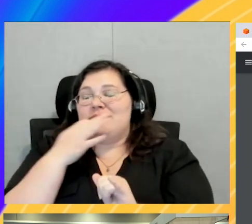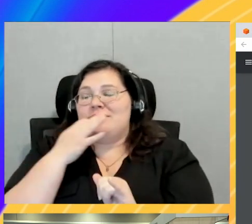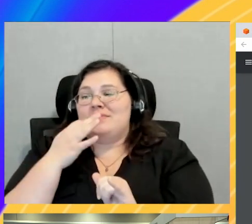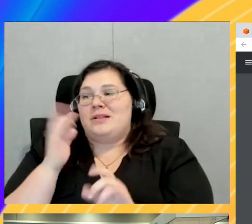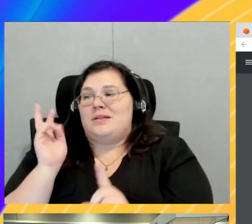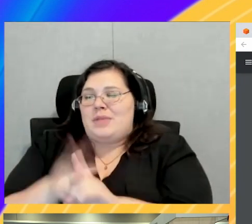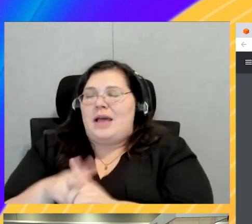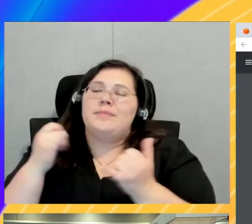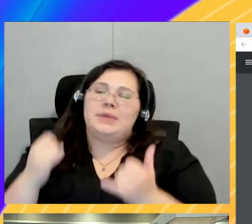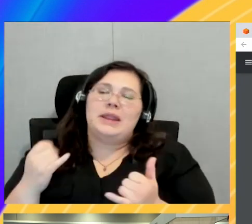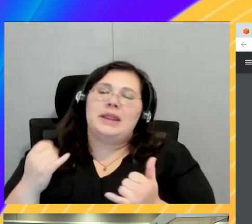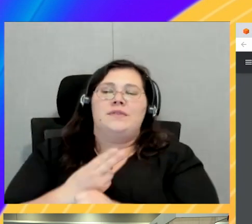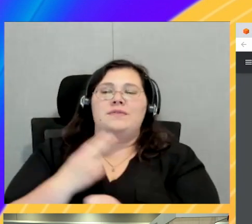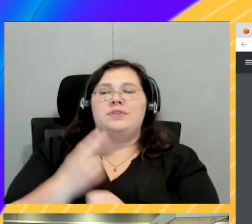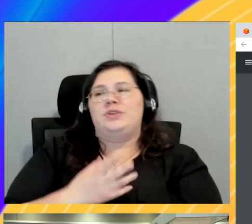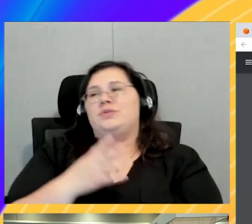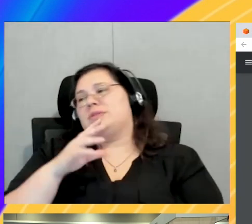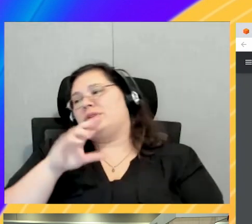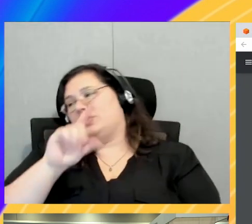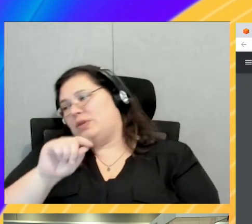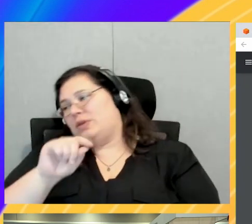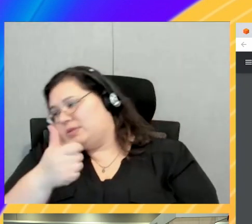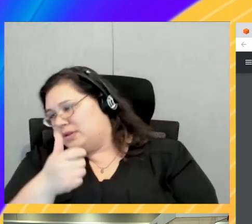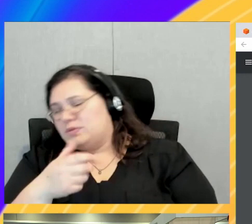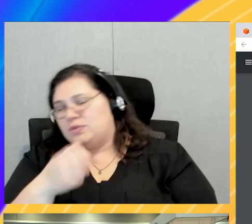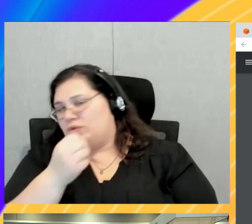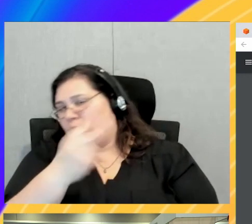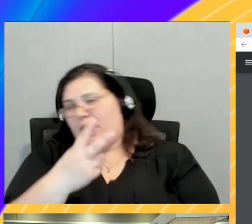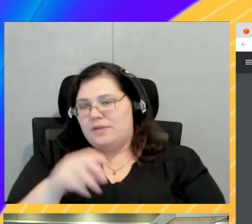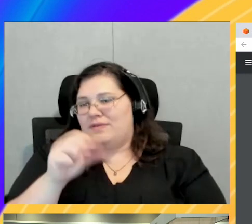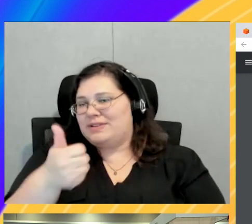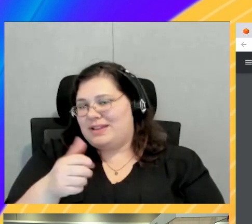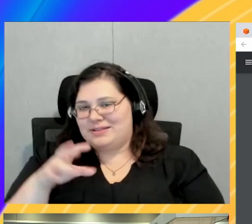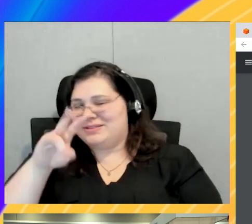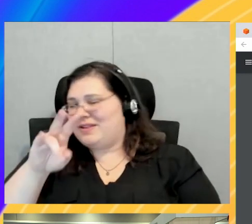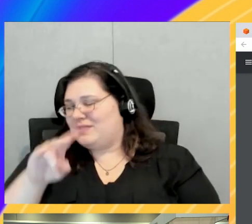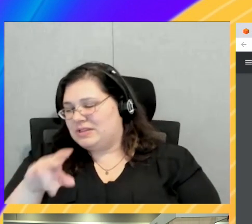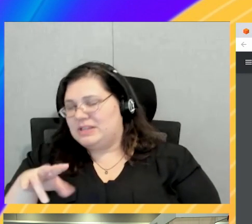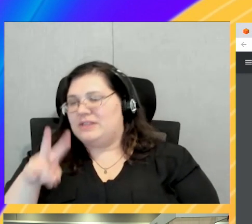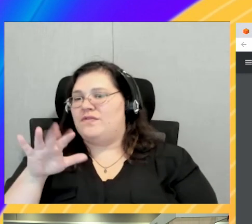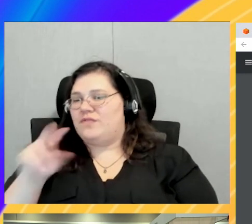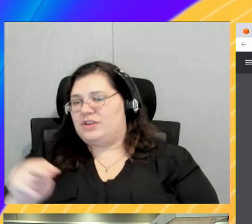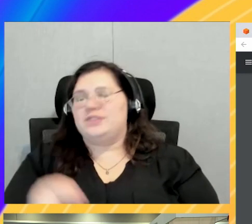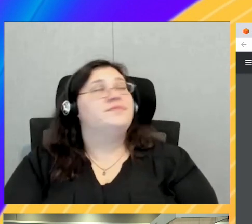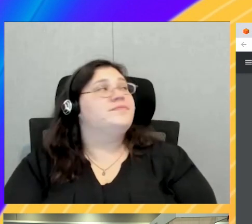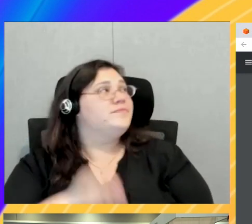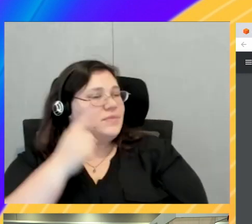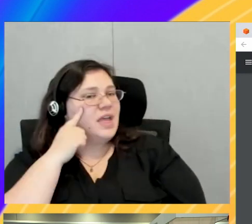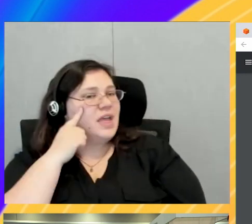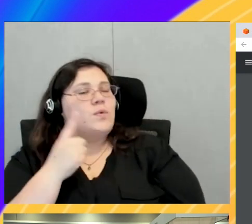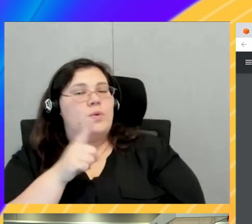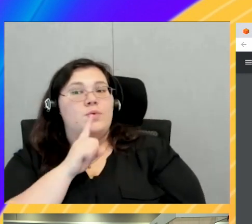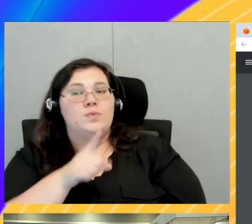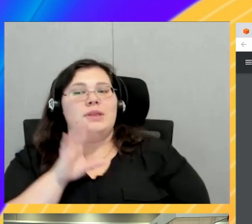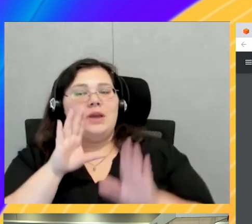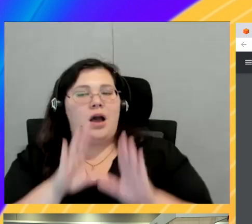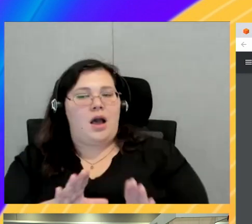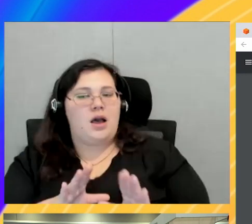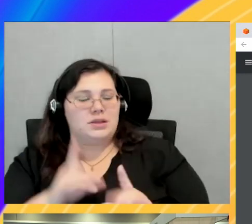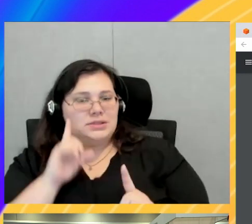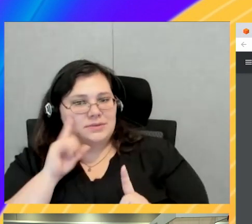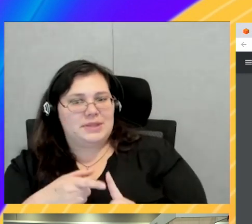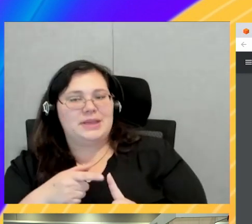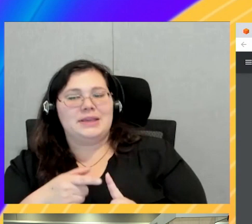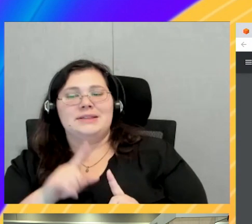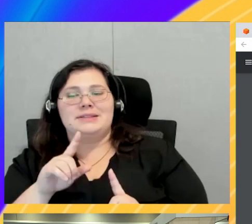for the IAM version, all that stuff. Yeah. And I think what's really awesome to call out here is this threat detection and incident response section. Of course you